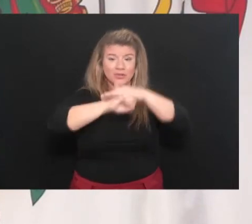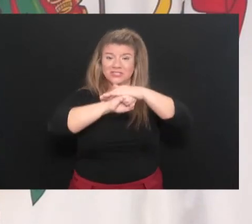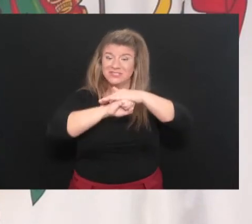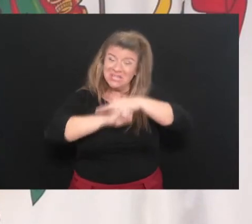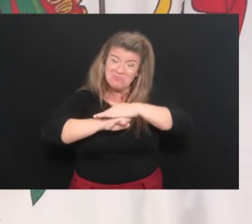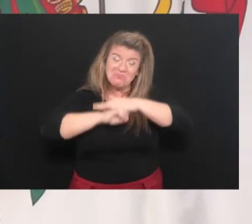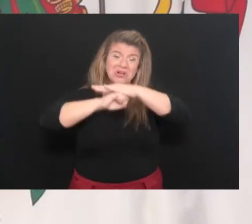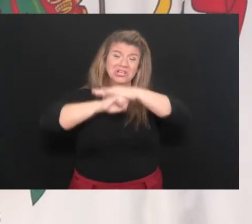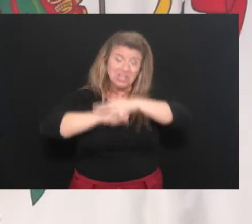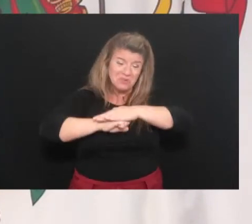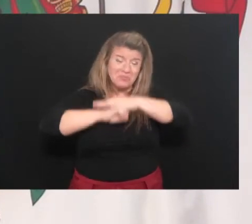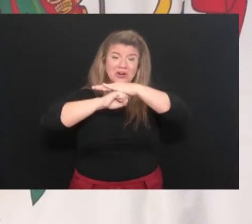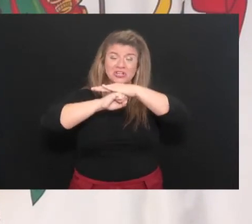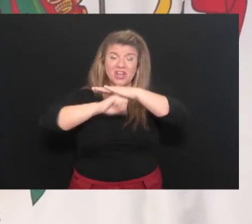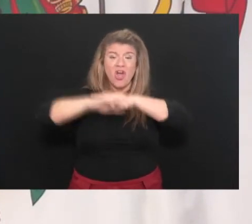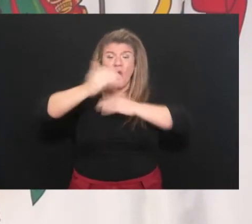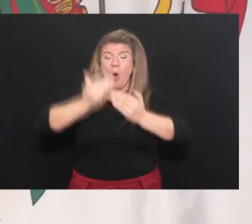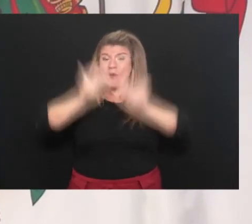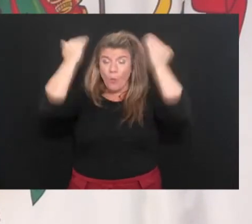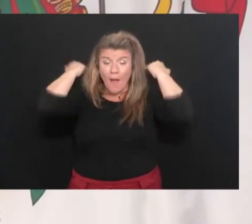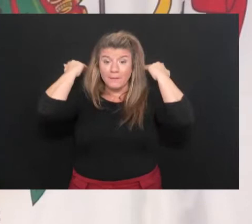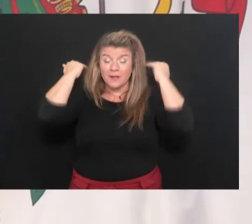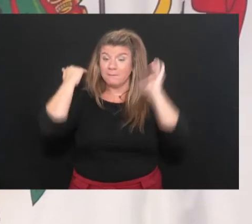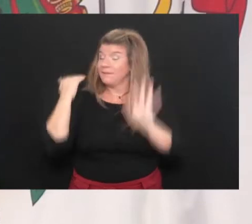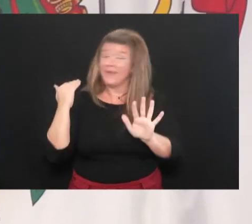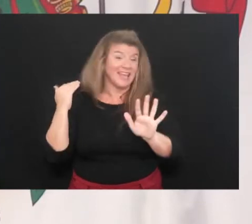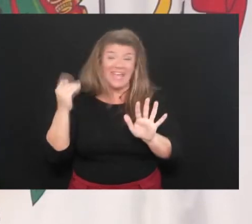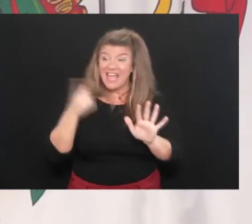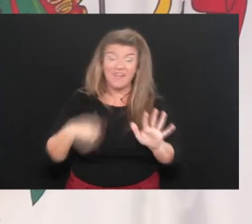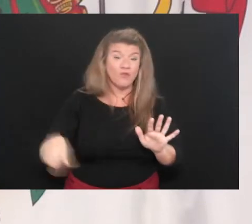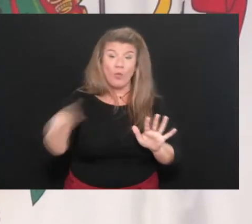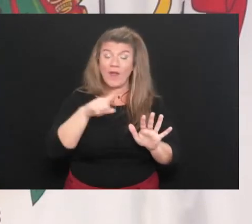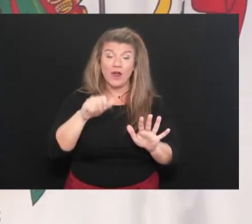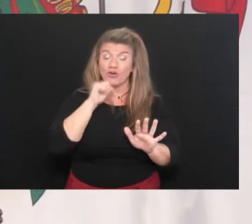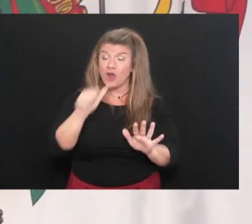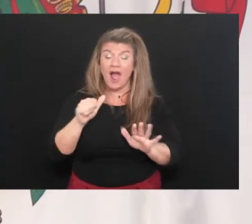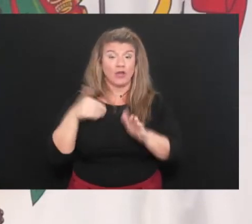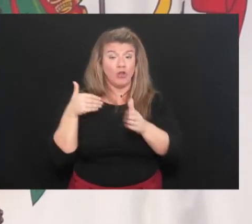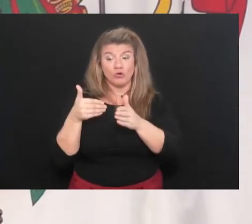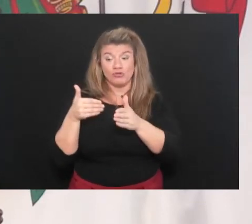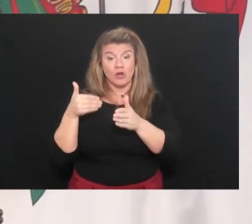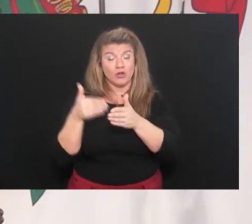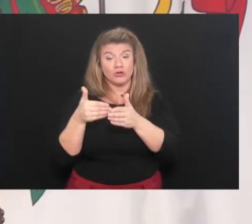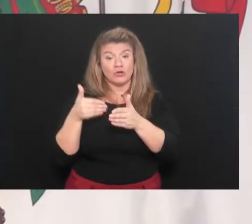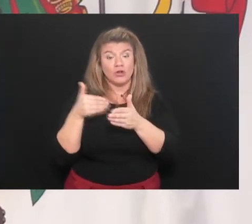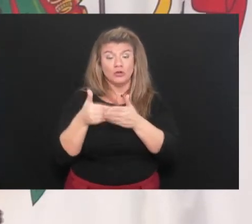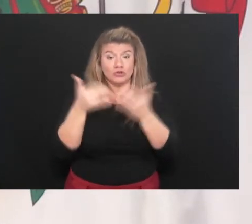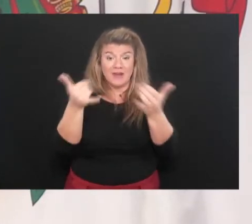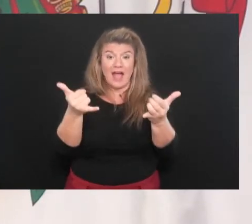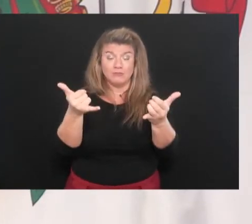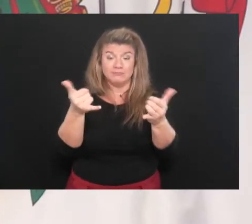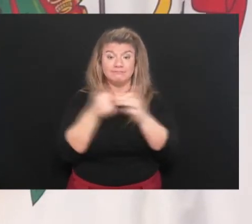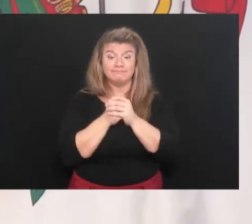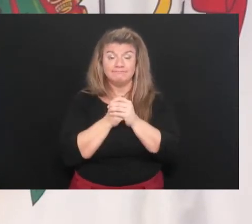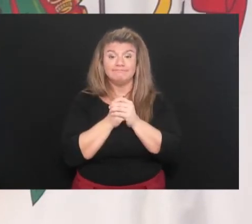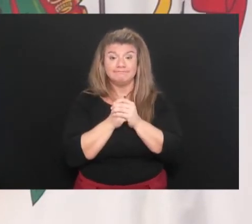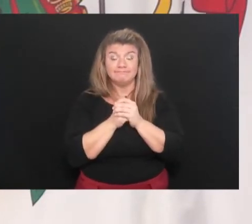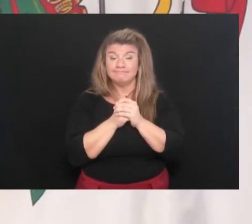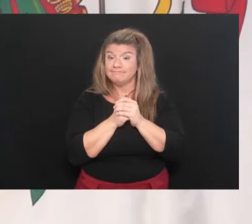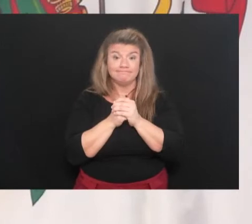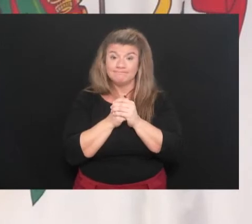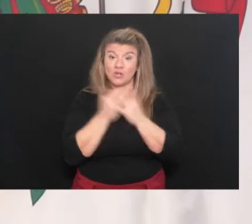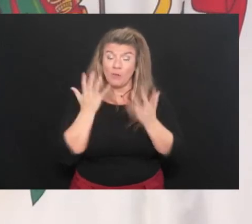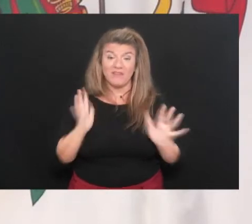sure, and absolutely if we're not closer and closer and closer right now to the wheels coming